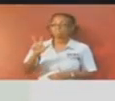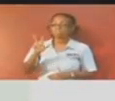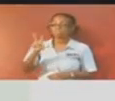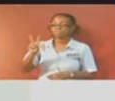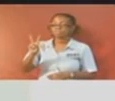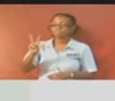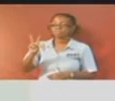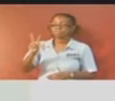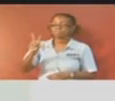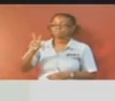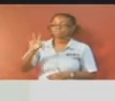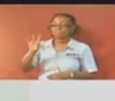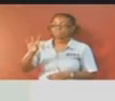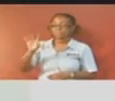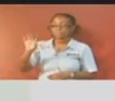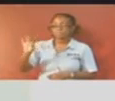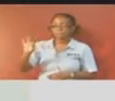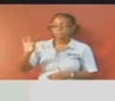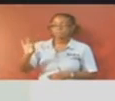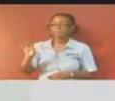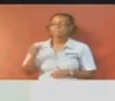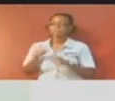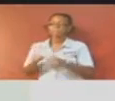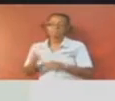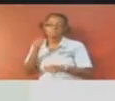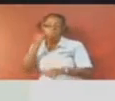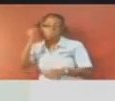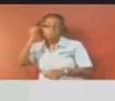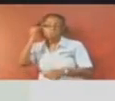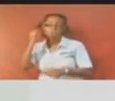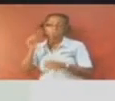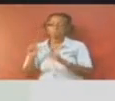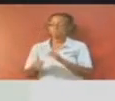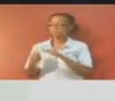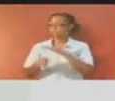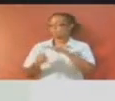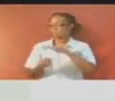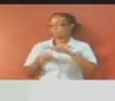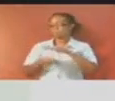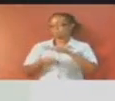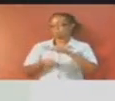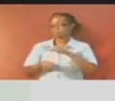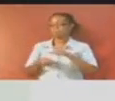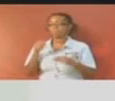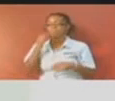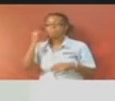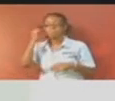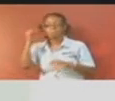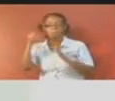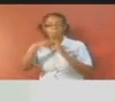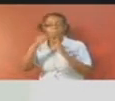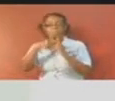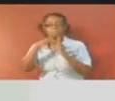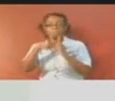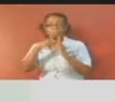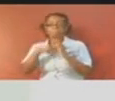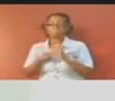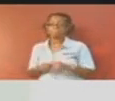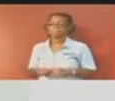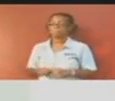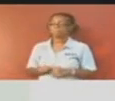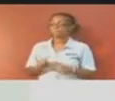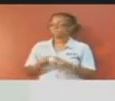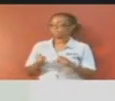3,278 persons in home isolation, as well as 54 persons distributed in three step-down